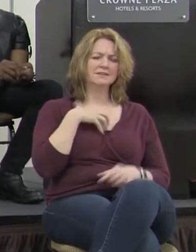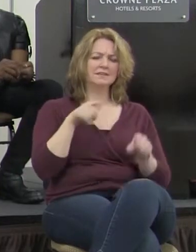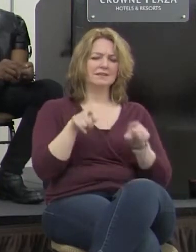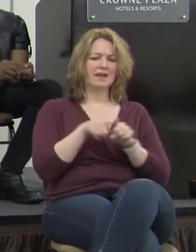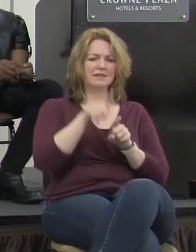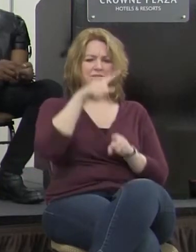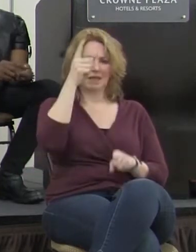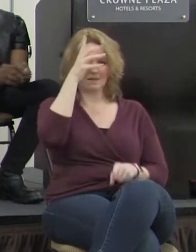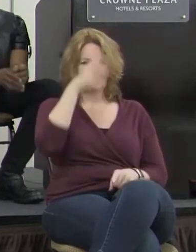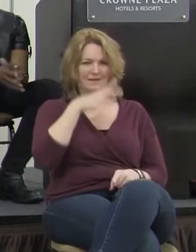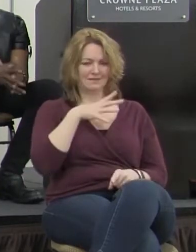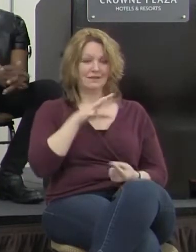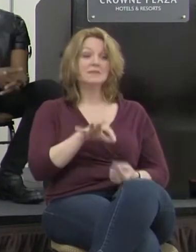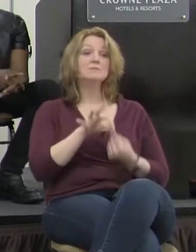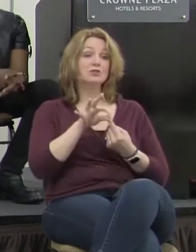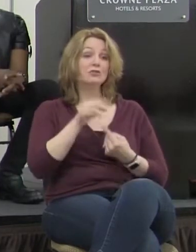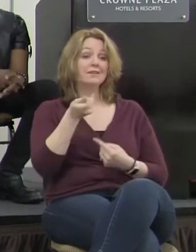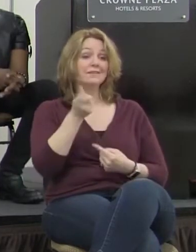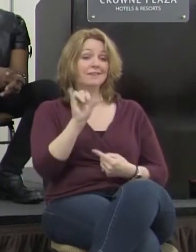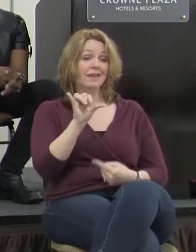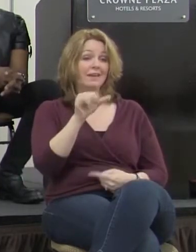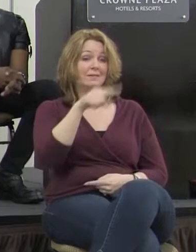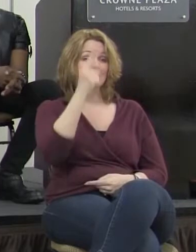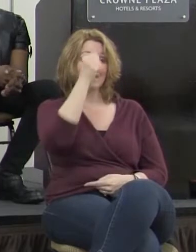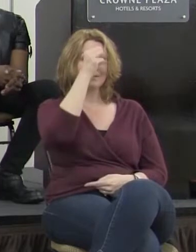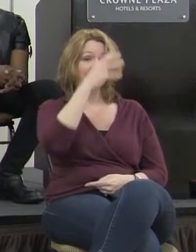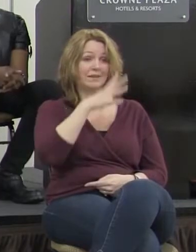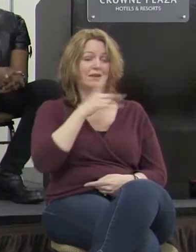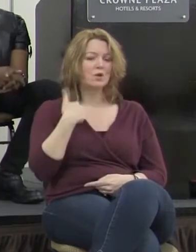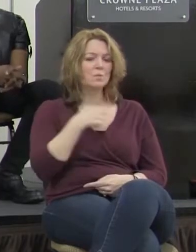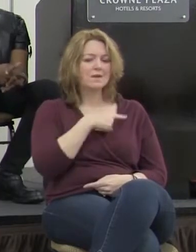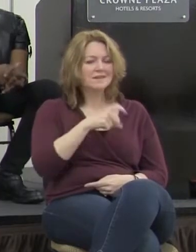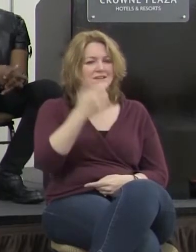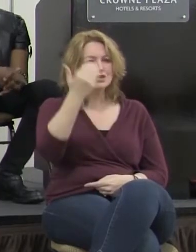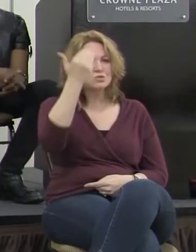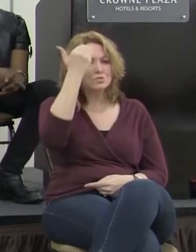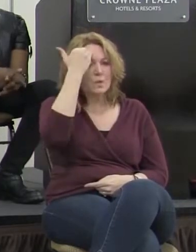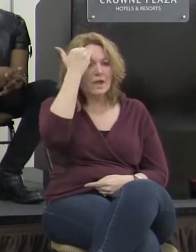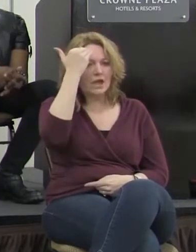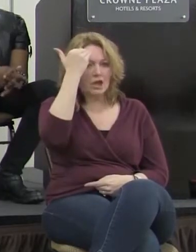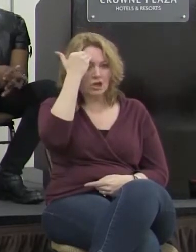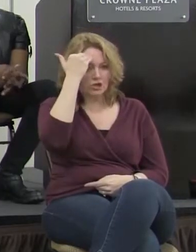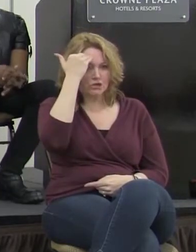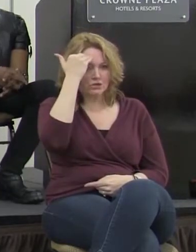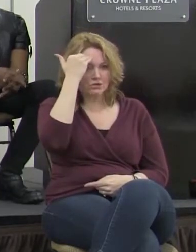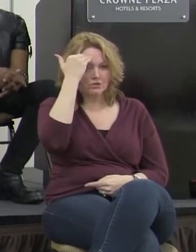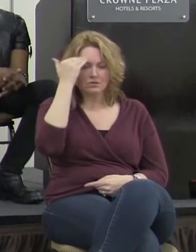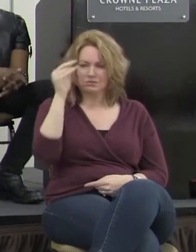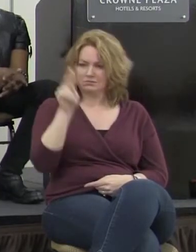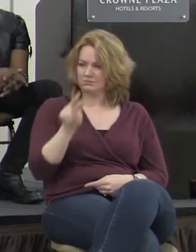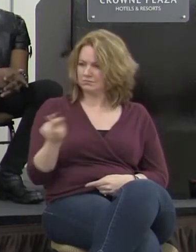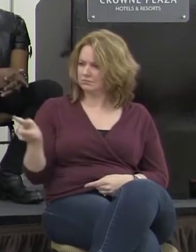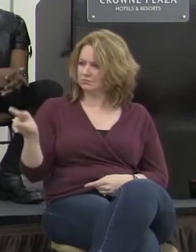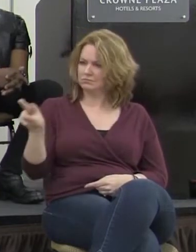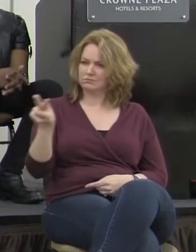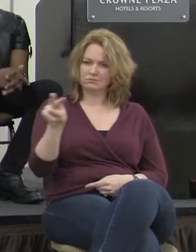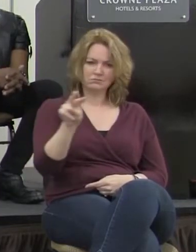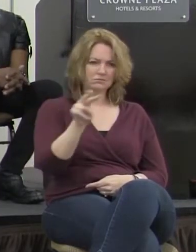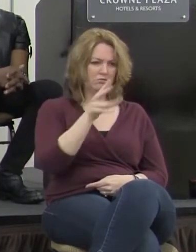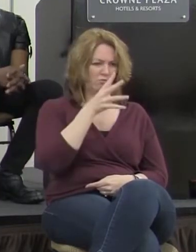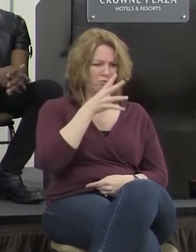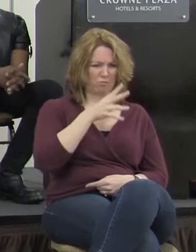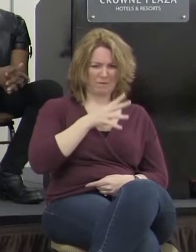men, especially gay black men, we need to be aware when the women around us are